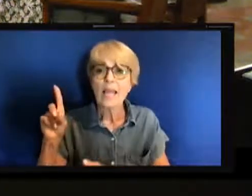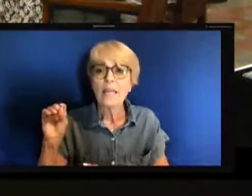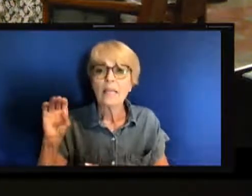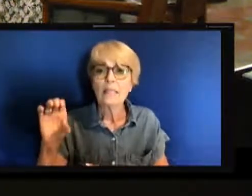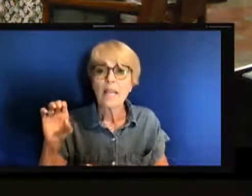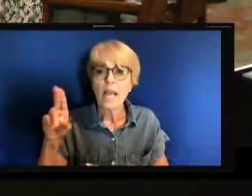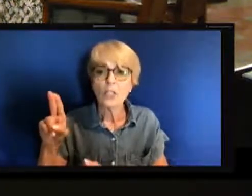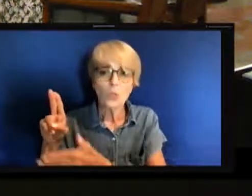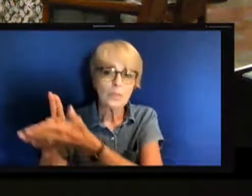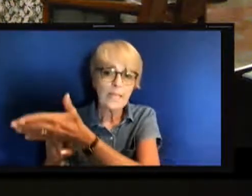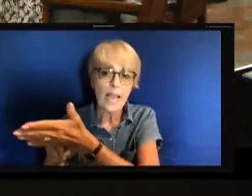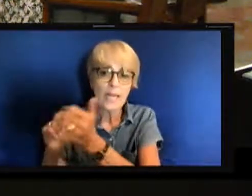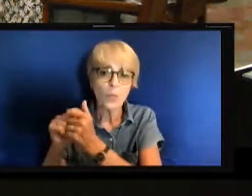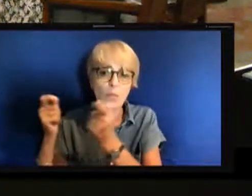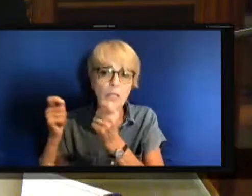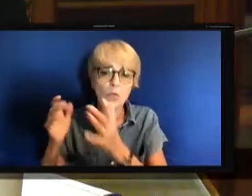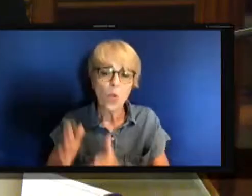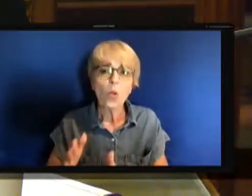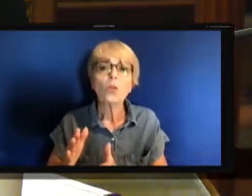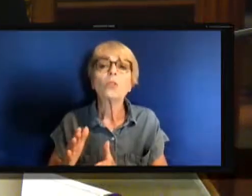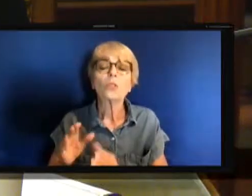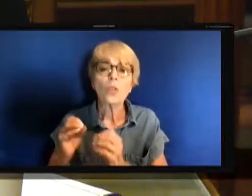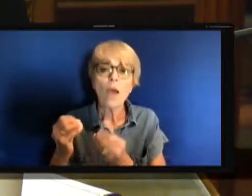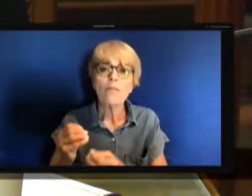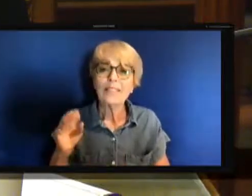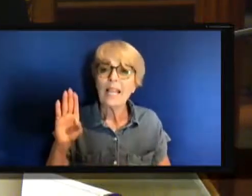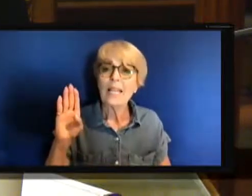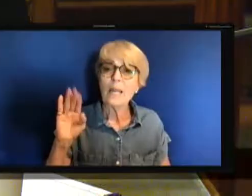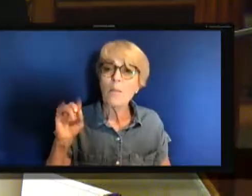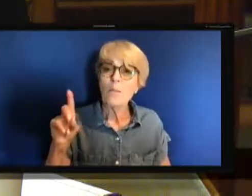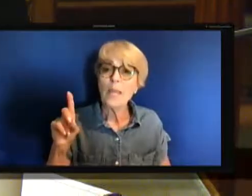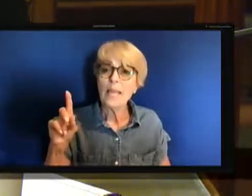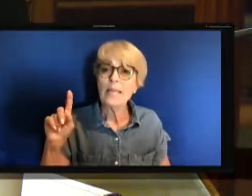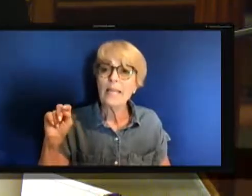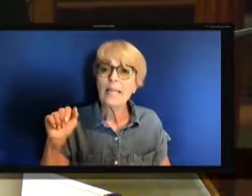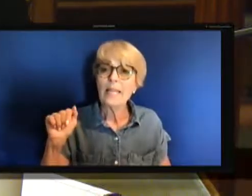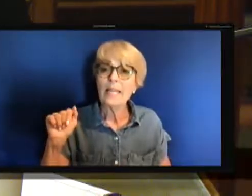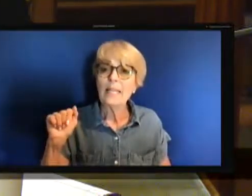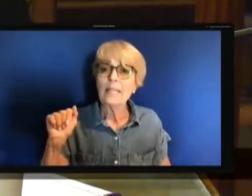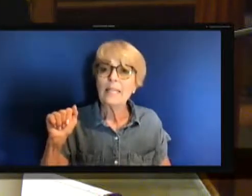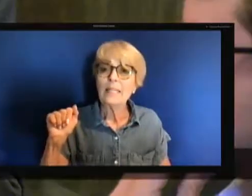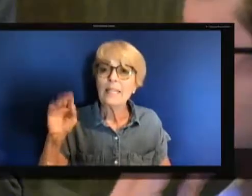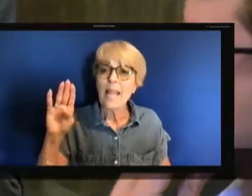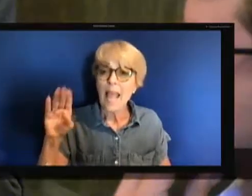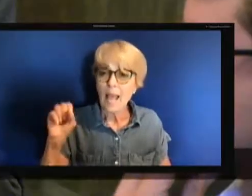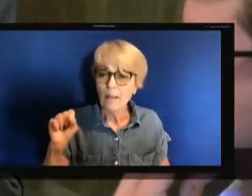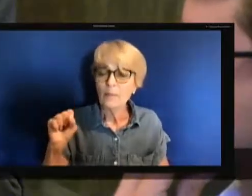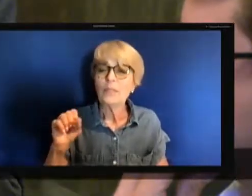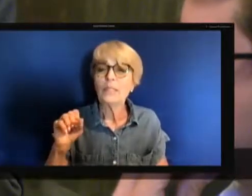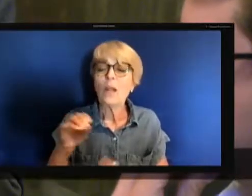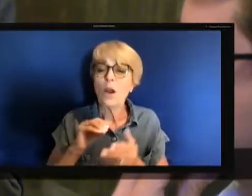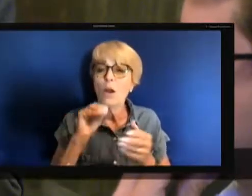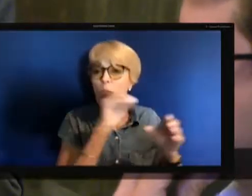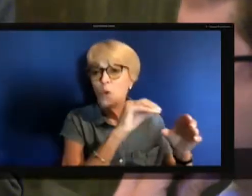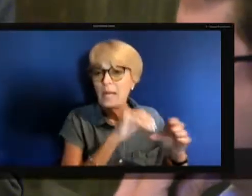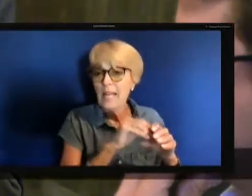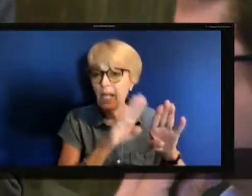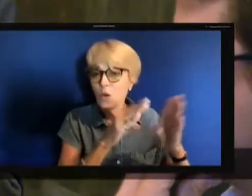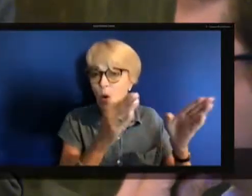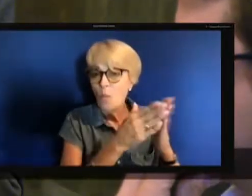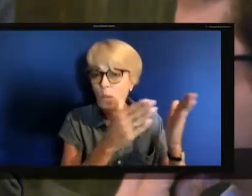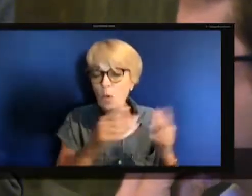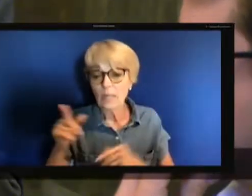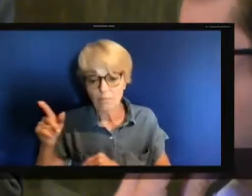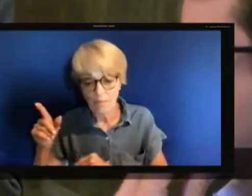and they are then, the bid tabs are then posted in Open Book. Okay, so that's a different, Correct. and also available to the